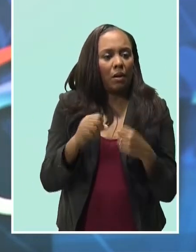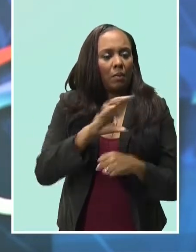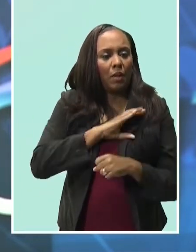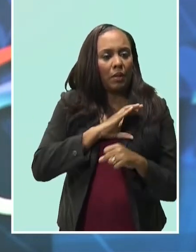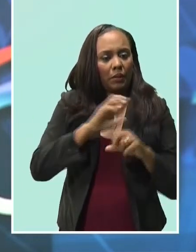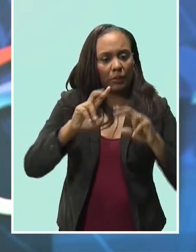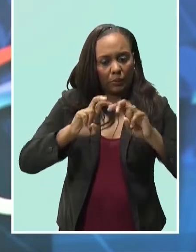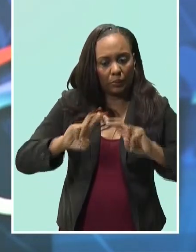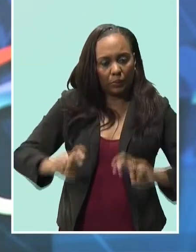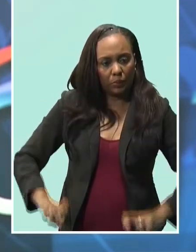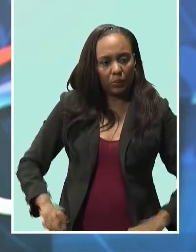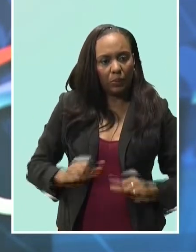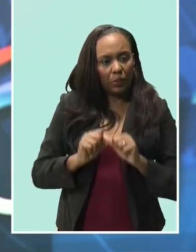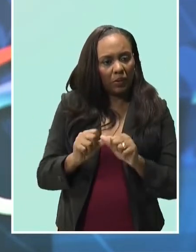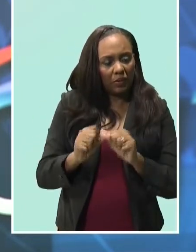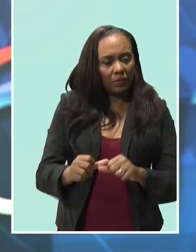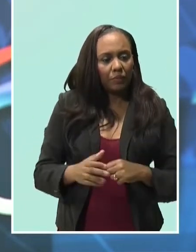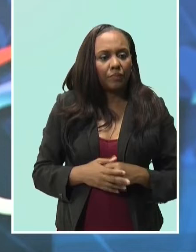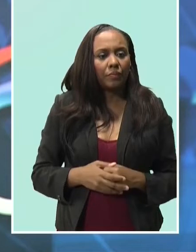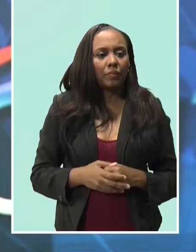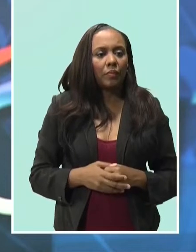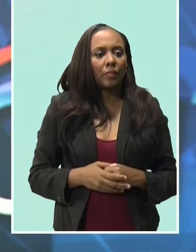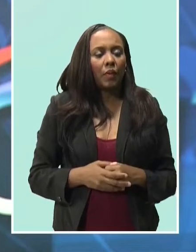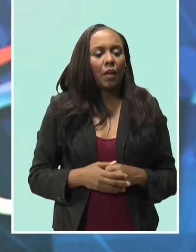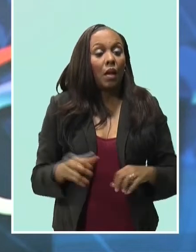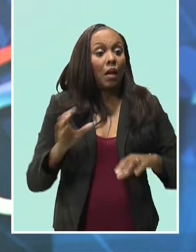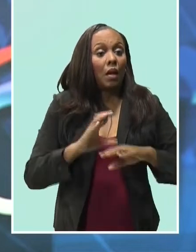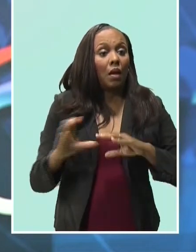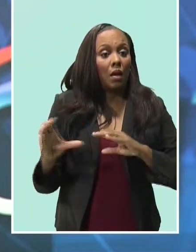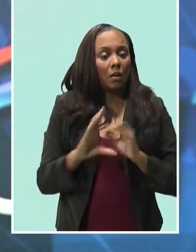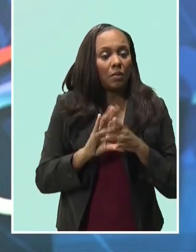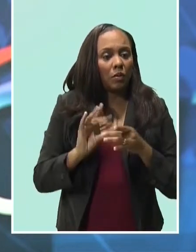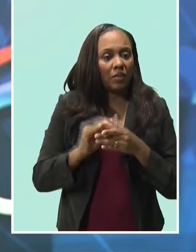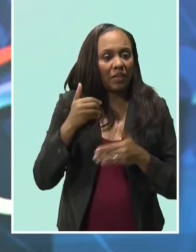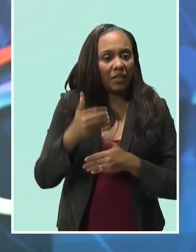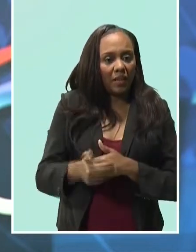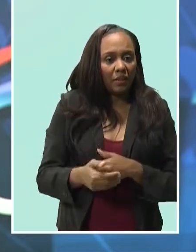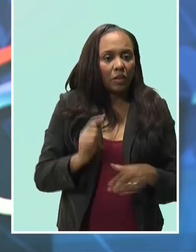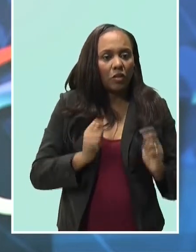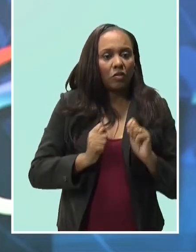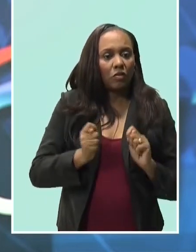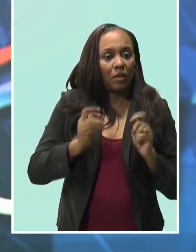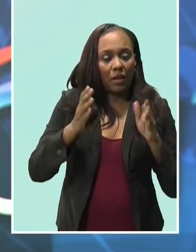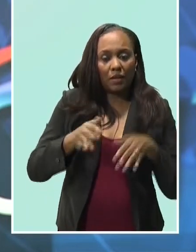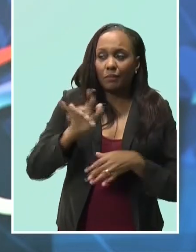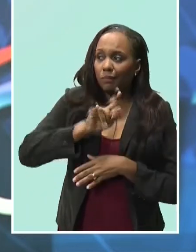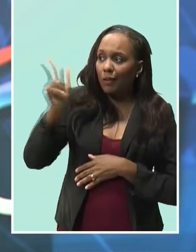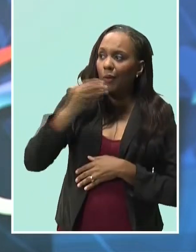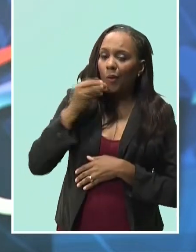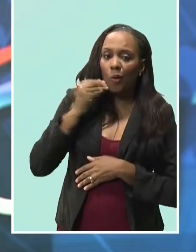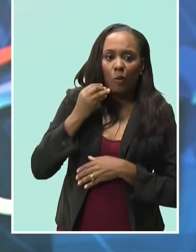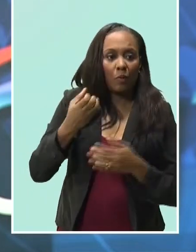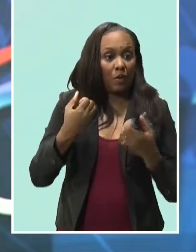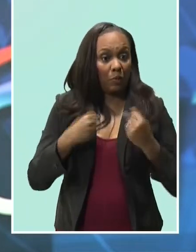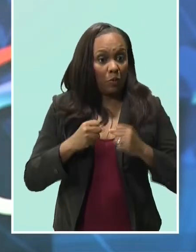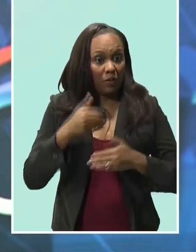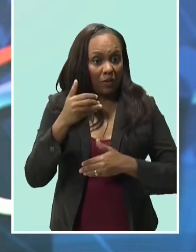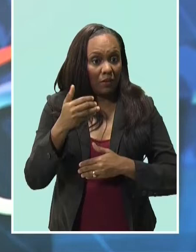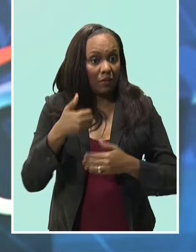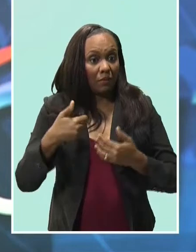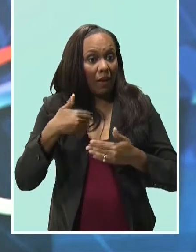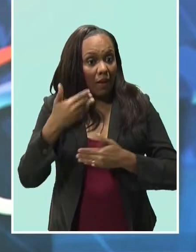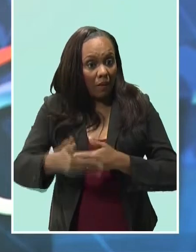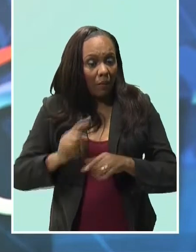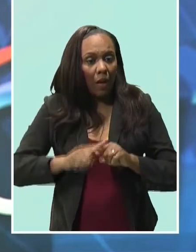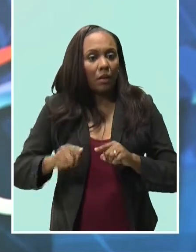ongoing. Still to come, Trinidad nationals who were stranded in Barbados are back home. Then we have sports a bit later, but before we get to that, here's a tip